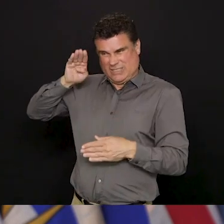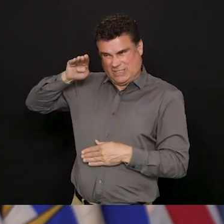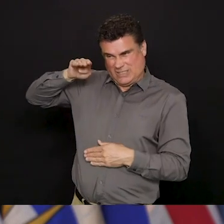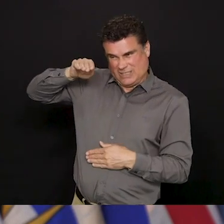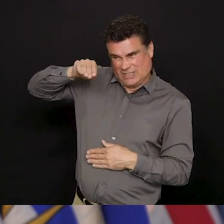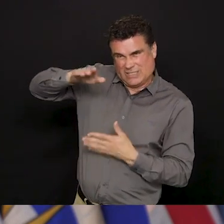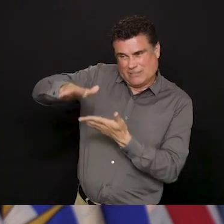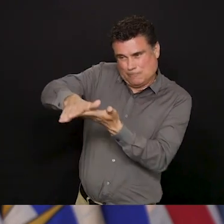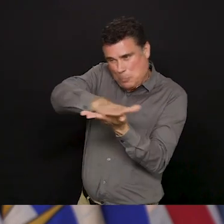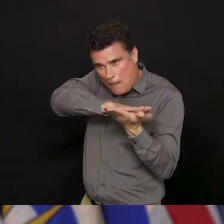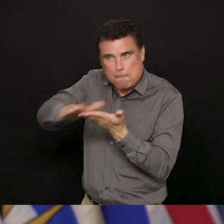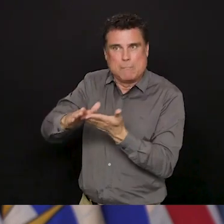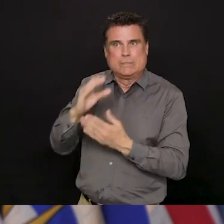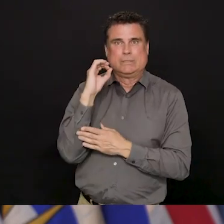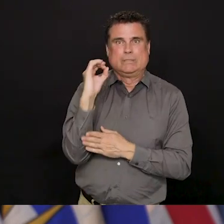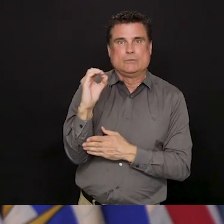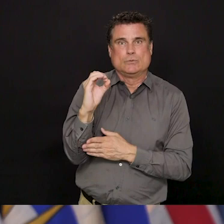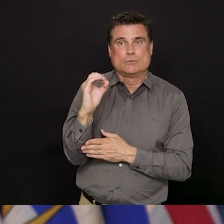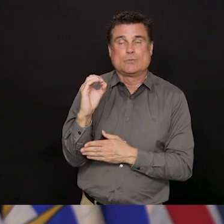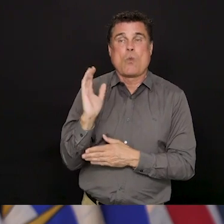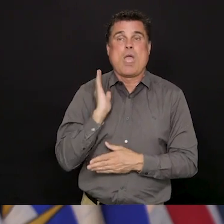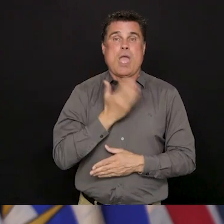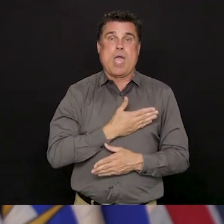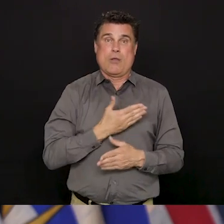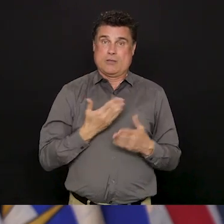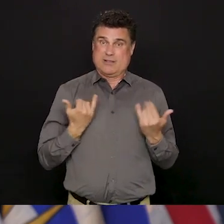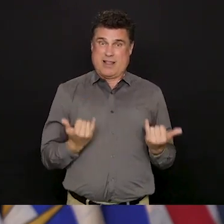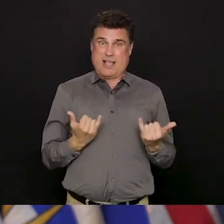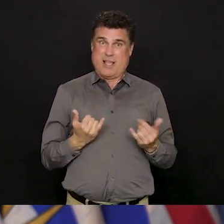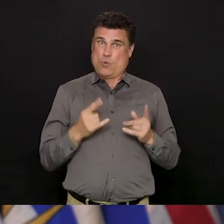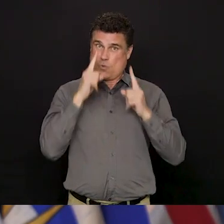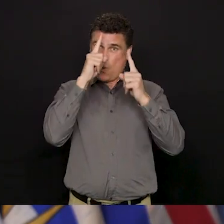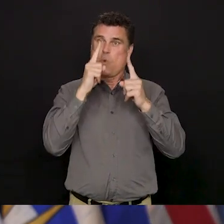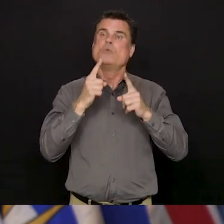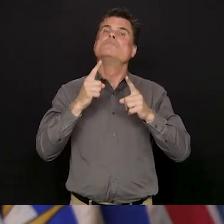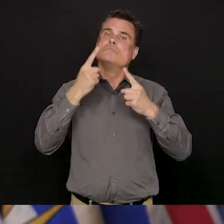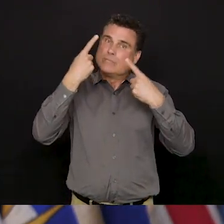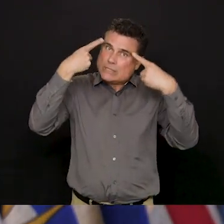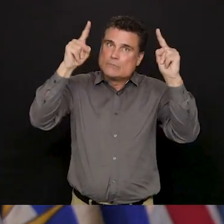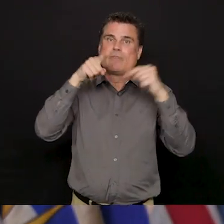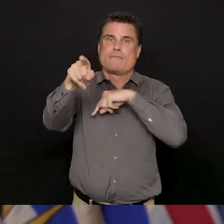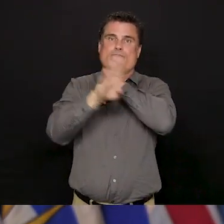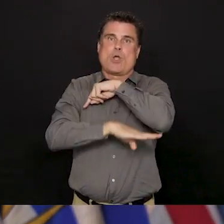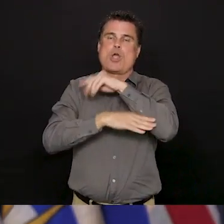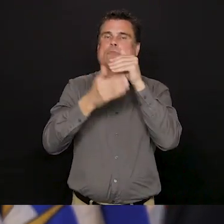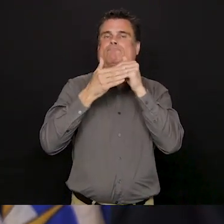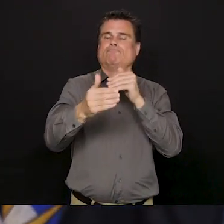That's all the time we have today. Thank you. Thank you.